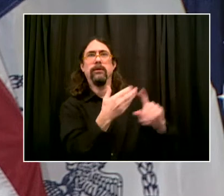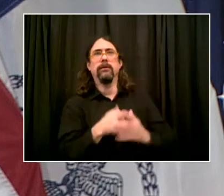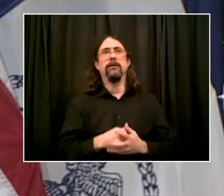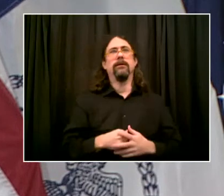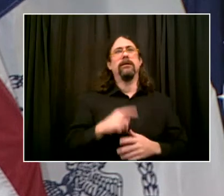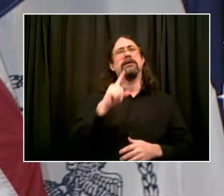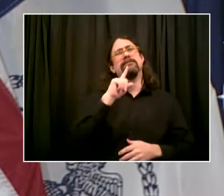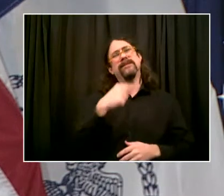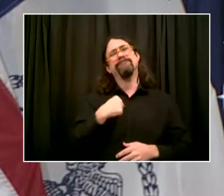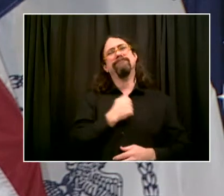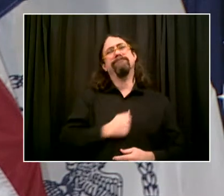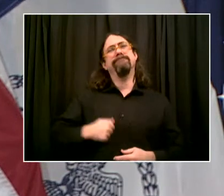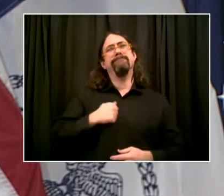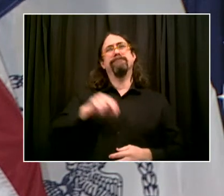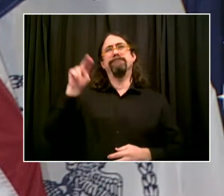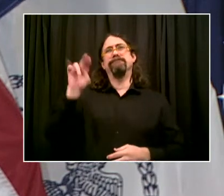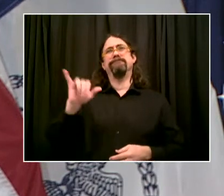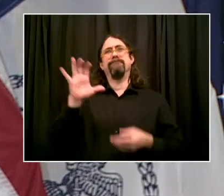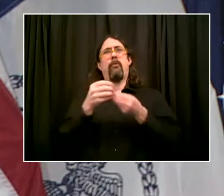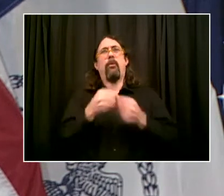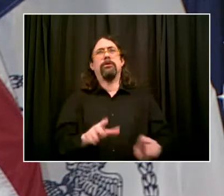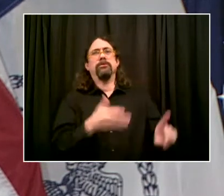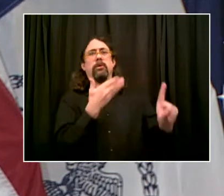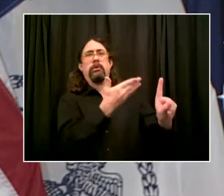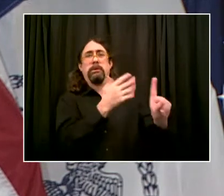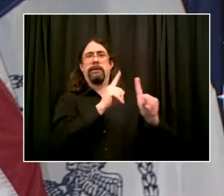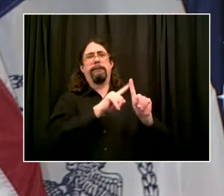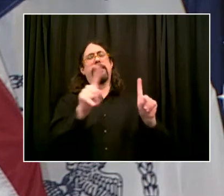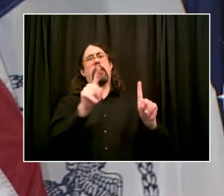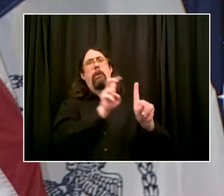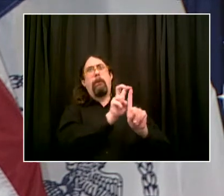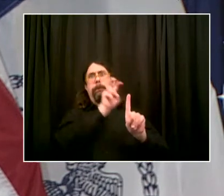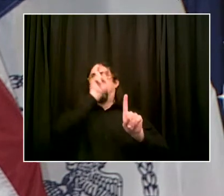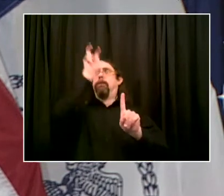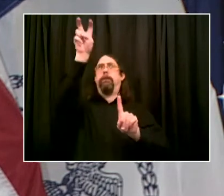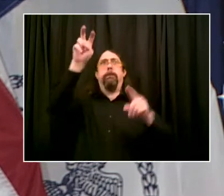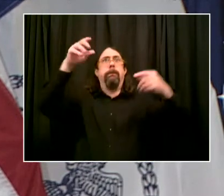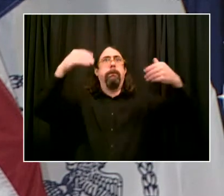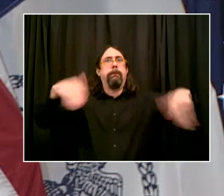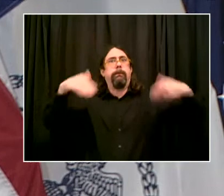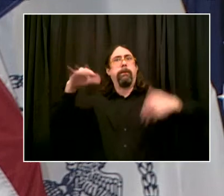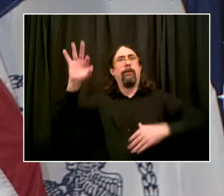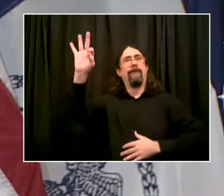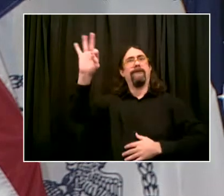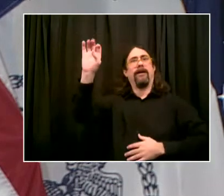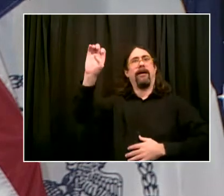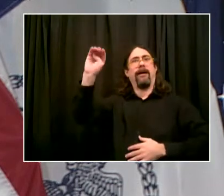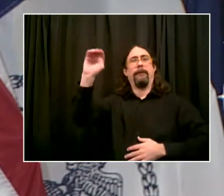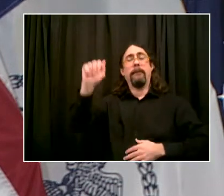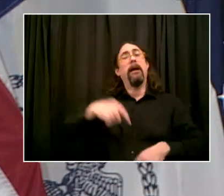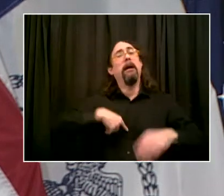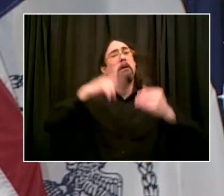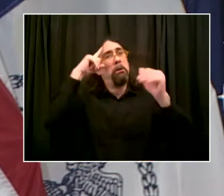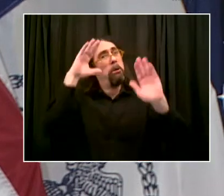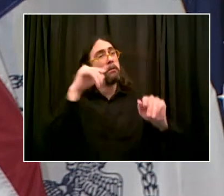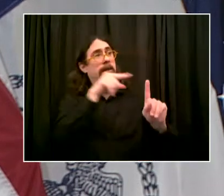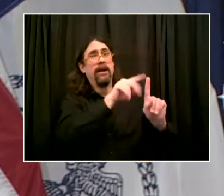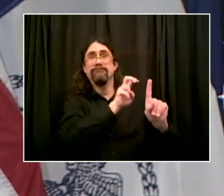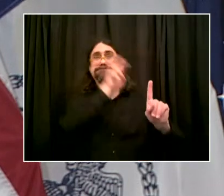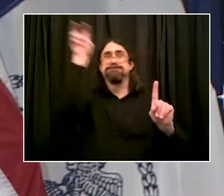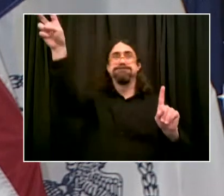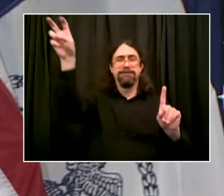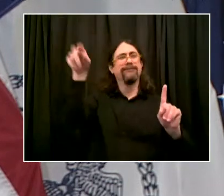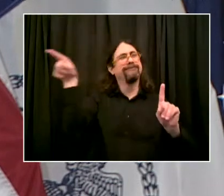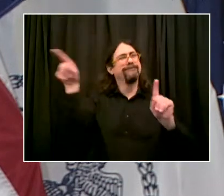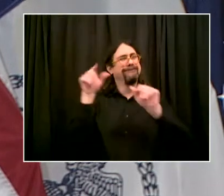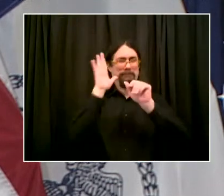be thinking about New York City. So thank you, Deanne. Yeah, thank you very much. Congratulations. Let's talk about our sanitation